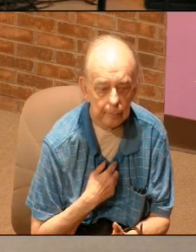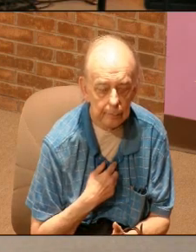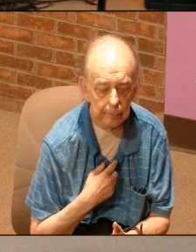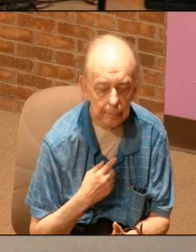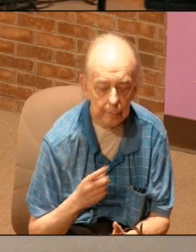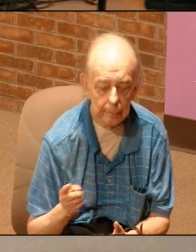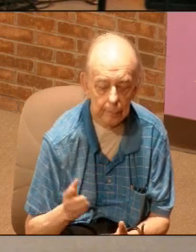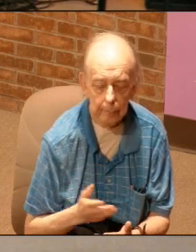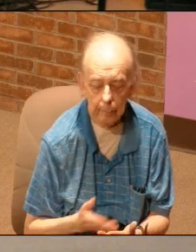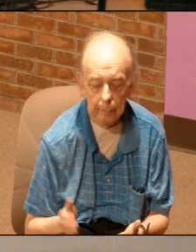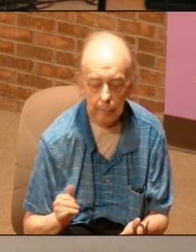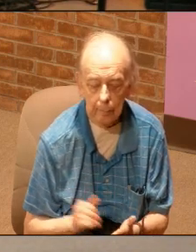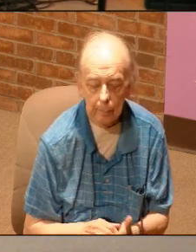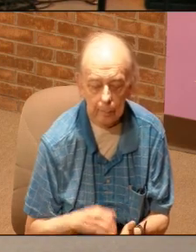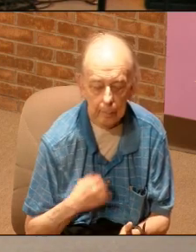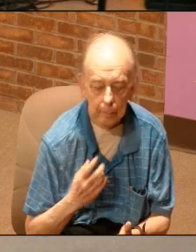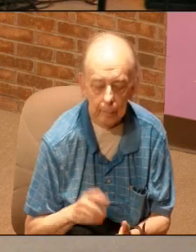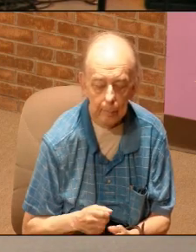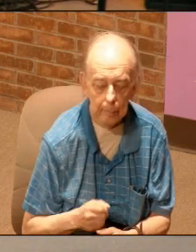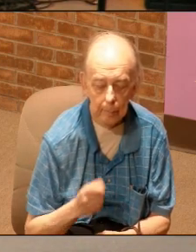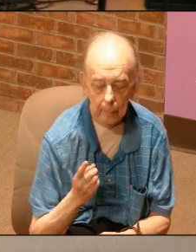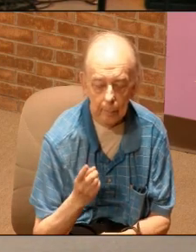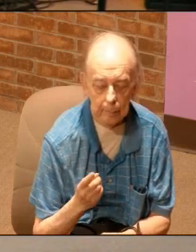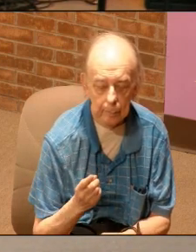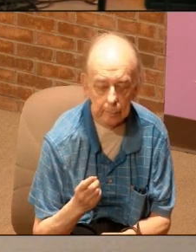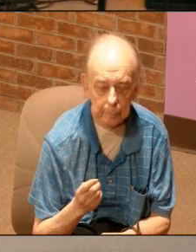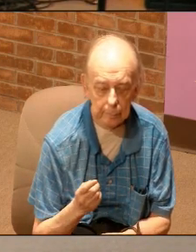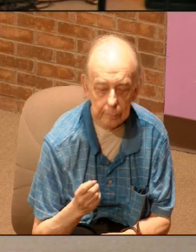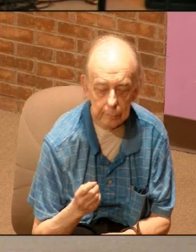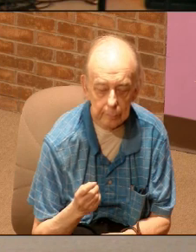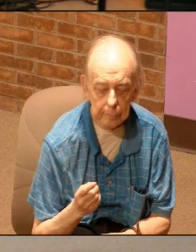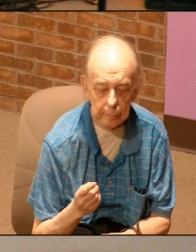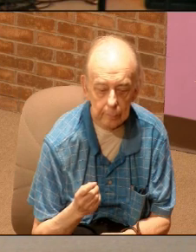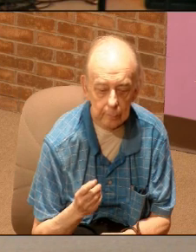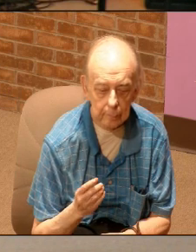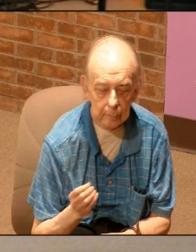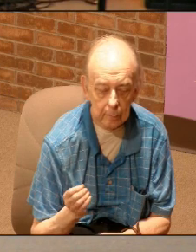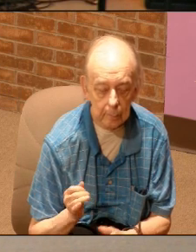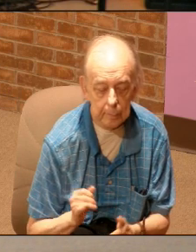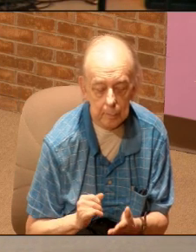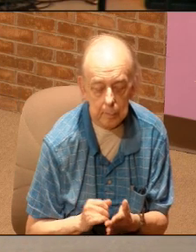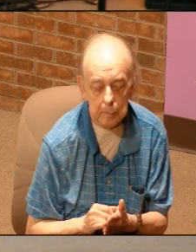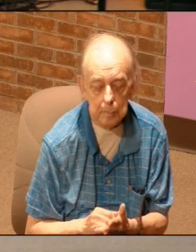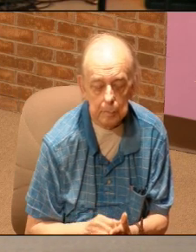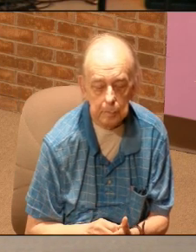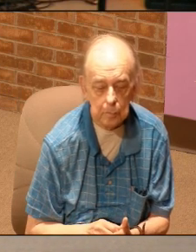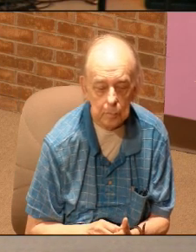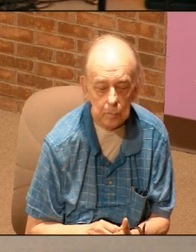there are some things that we need to understand. And that is this.